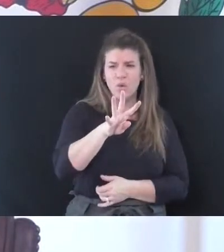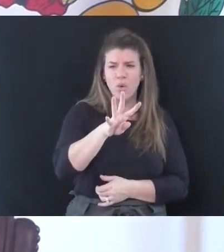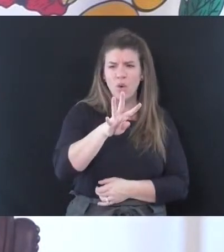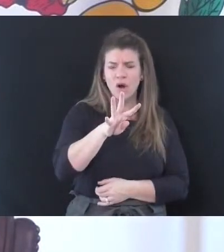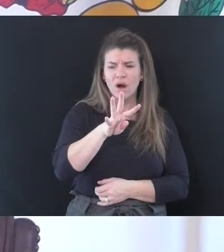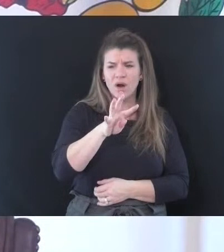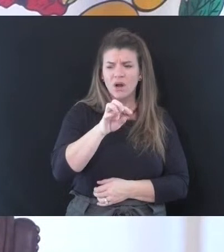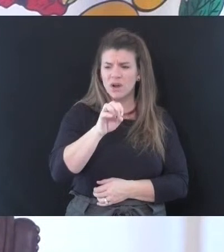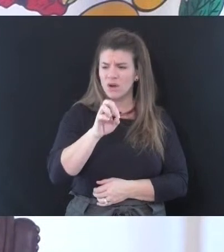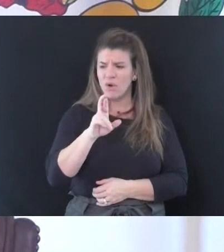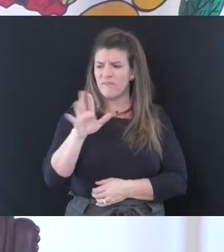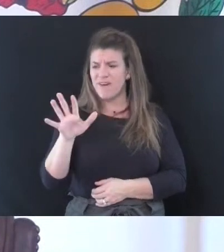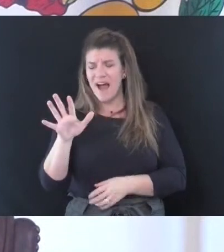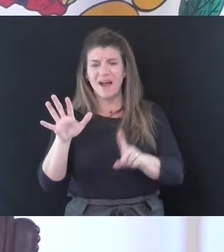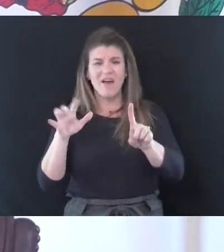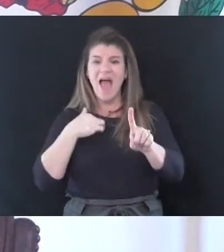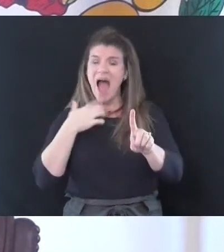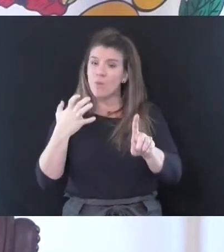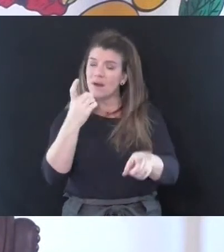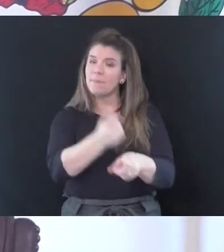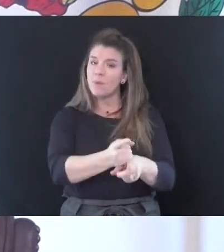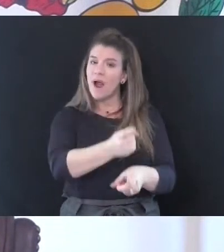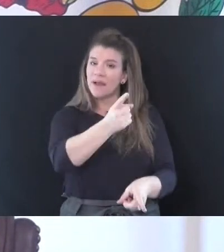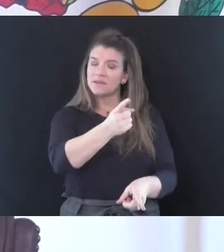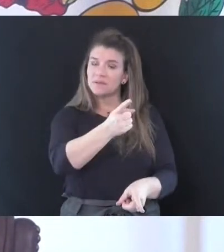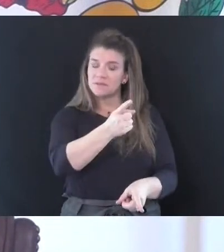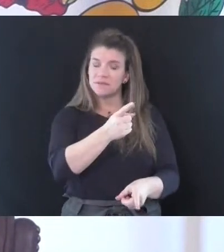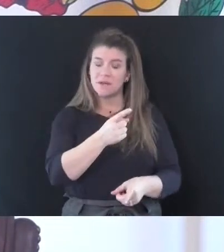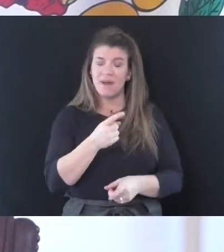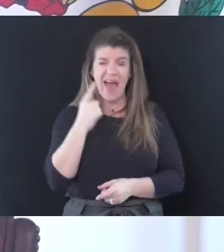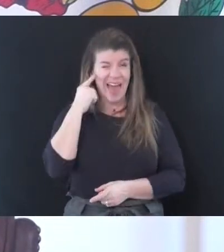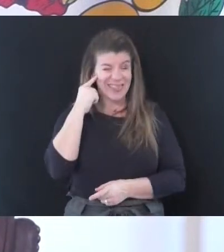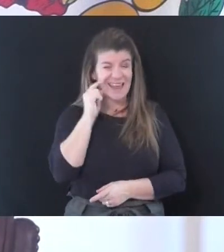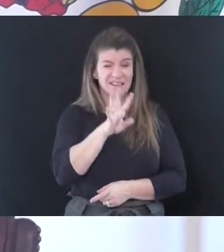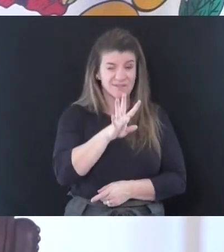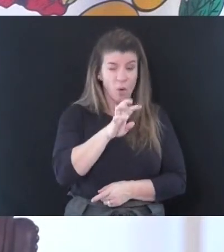I want to be accurate in everything. People in